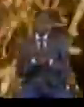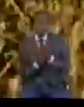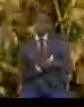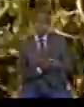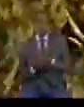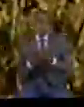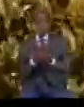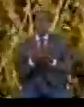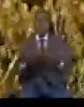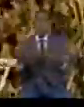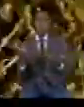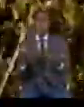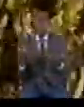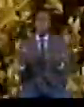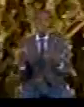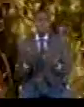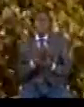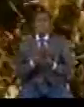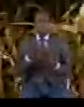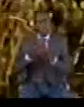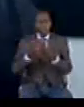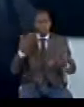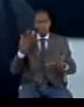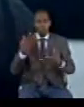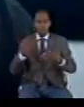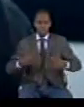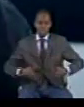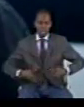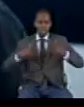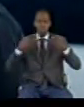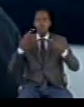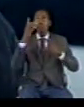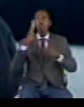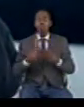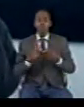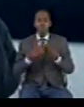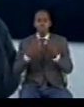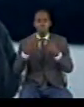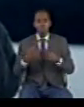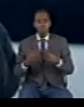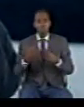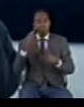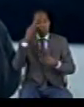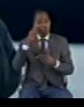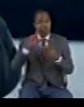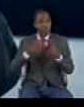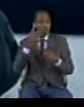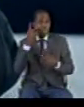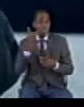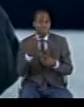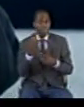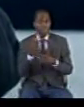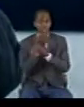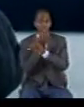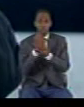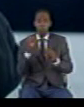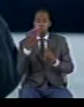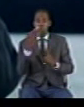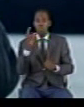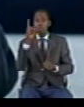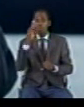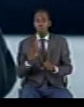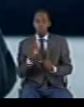from the wrath to come. For them to see the salvation of God, which he